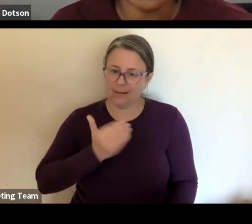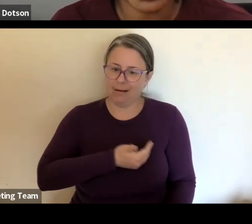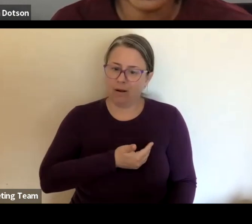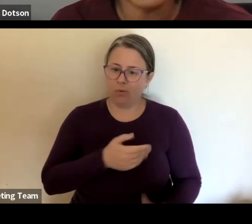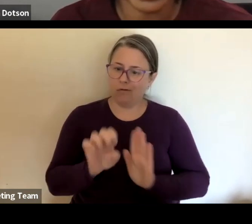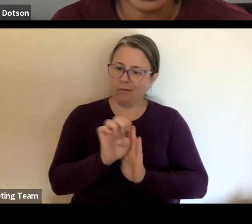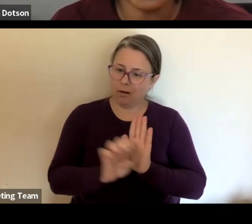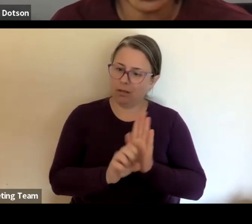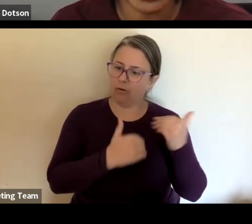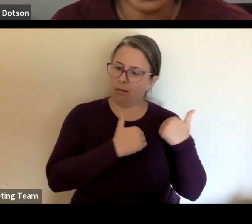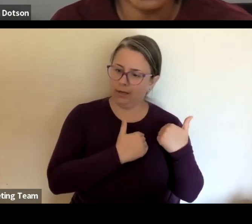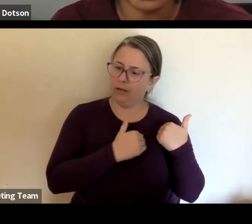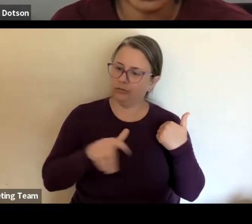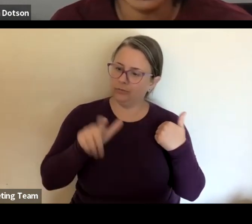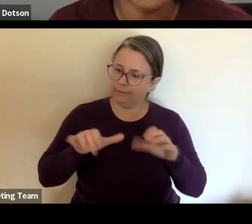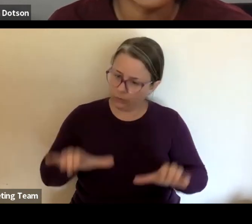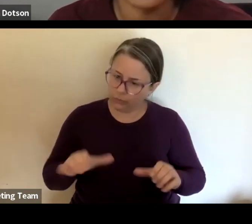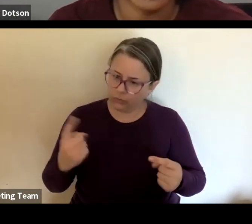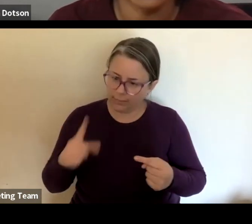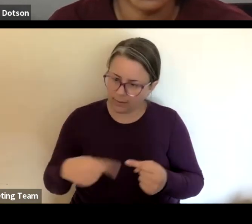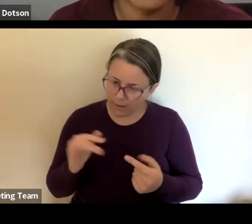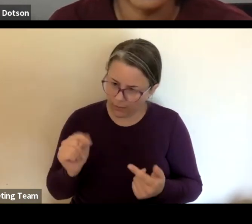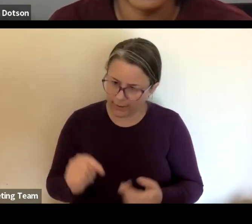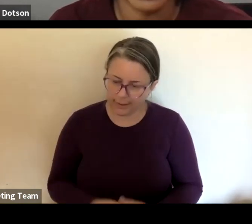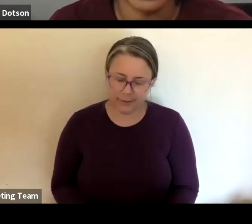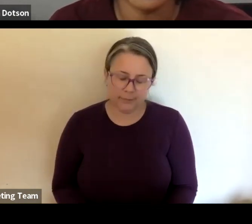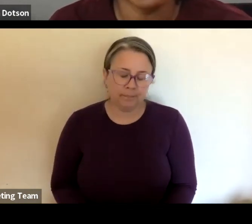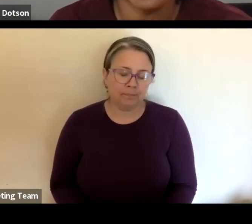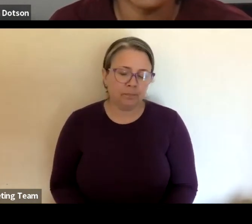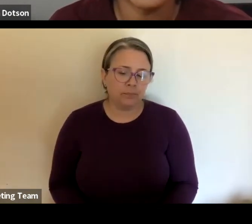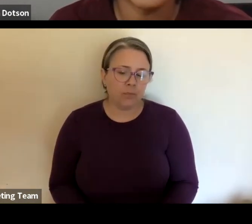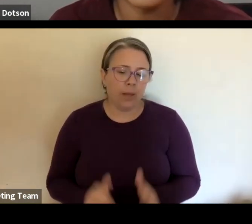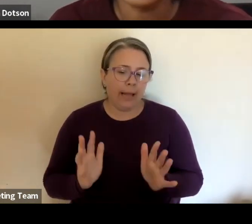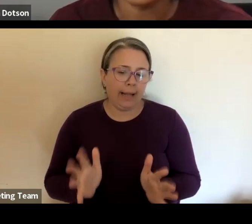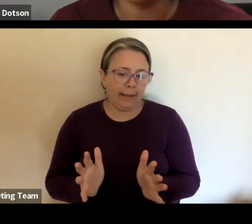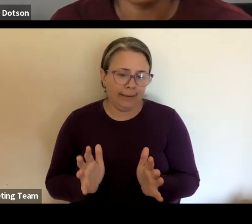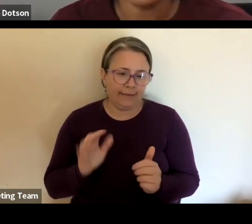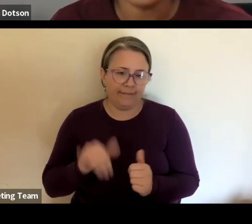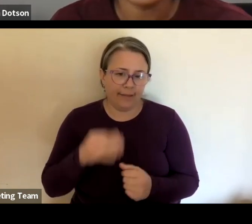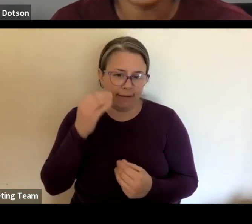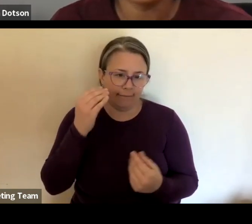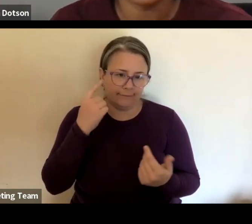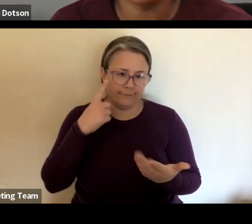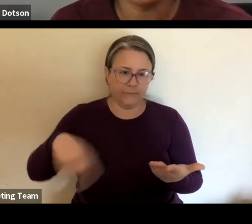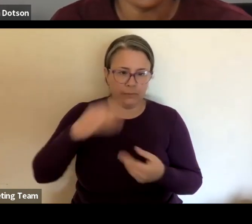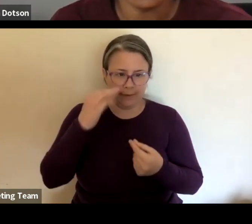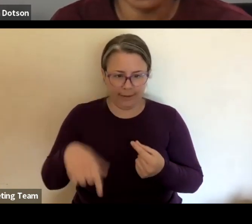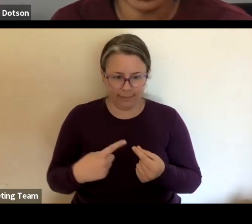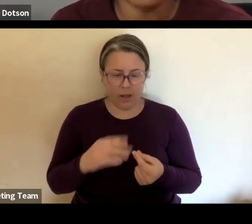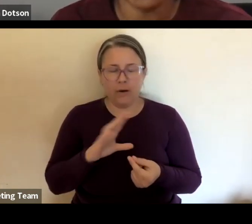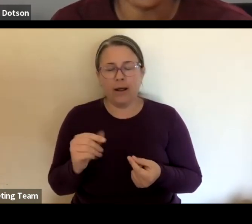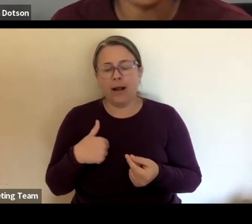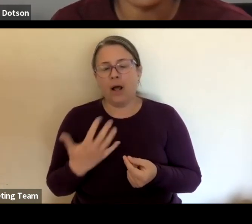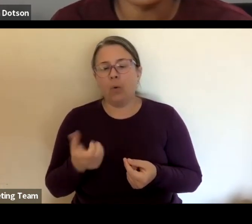I would like to acknowledge my lab. I have an amazing lab. I could not ask for better students,